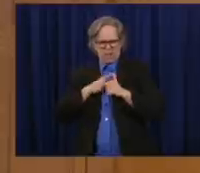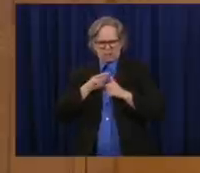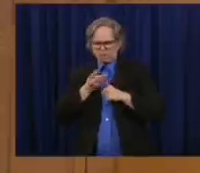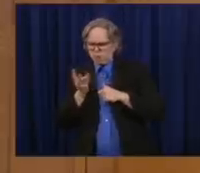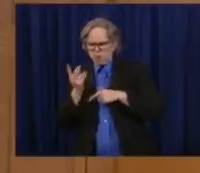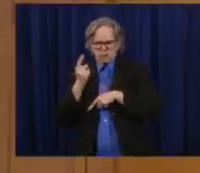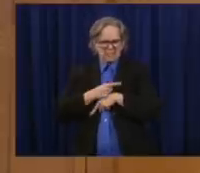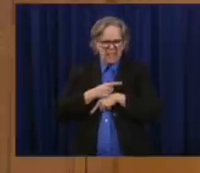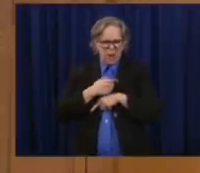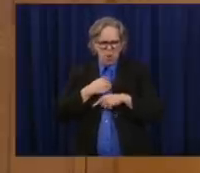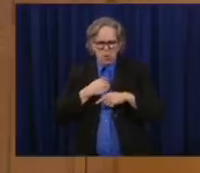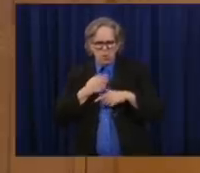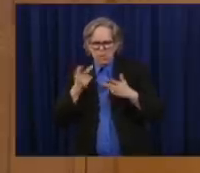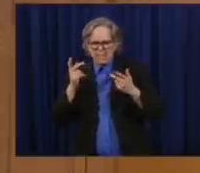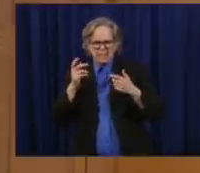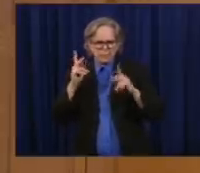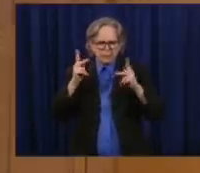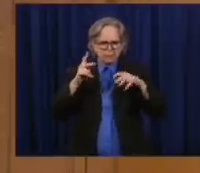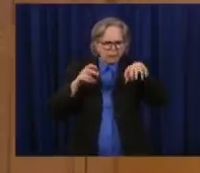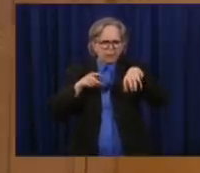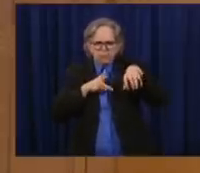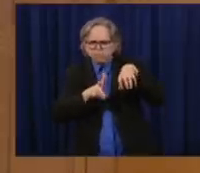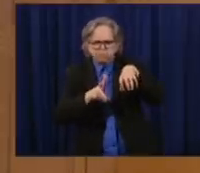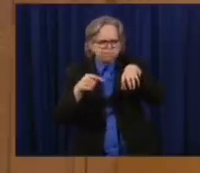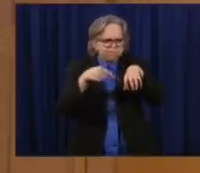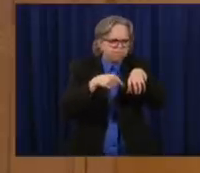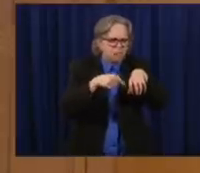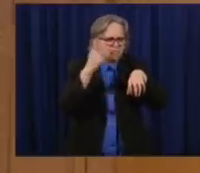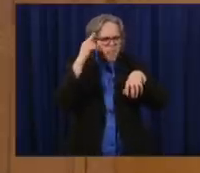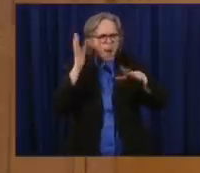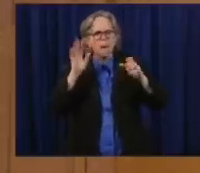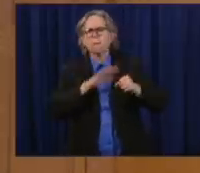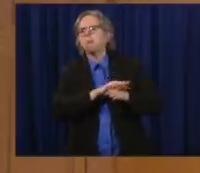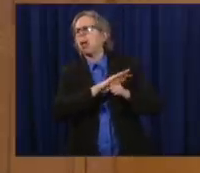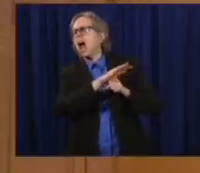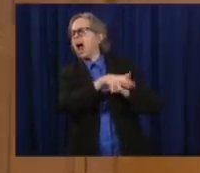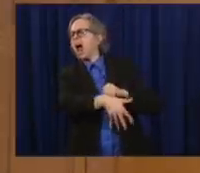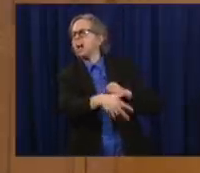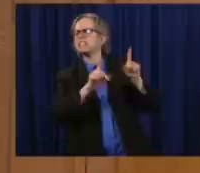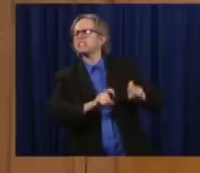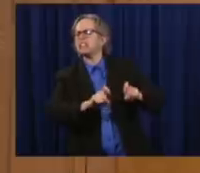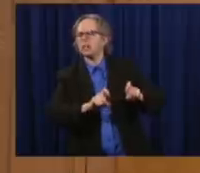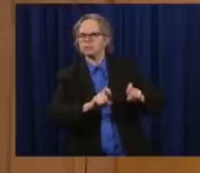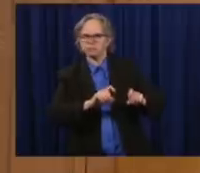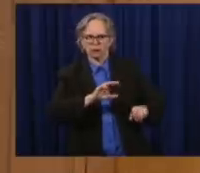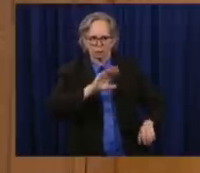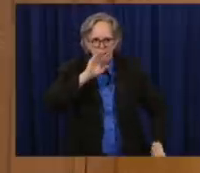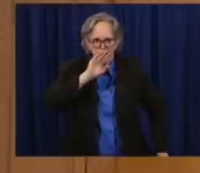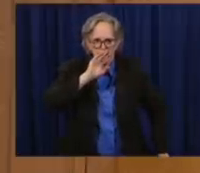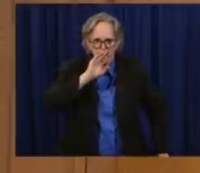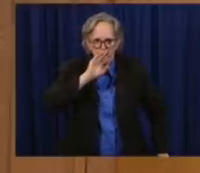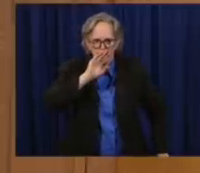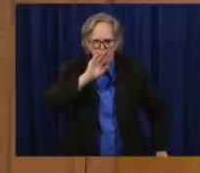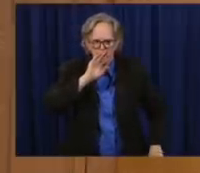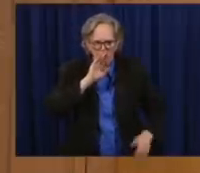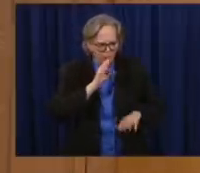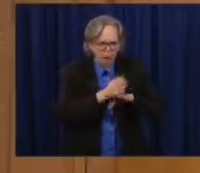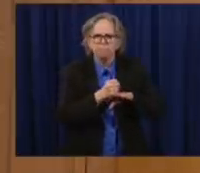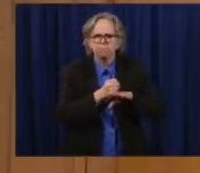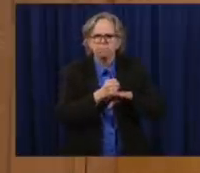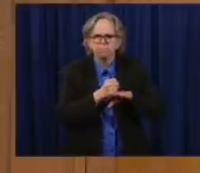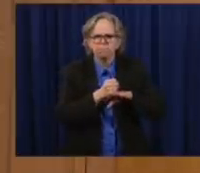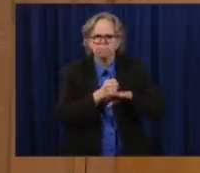testing. And there was sort of this thought that there was an endless supply, but we quickly learned that we were running out of all different components of the